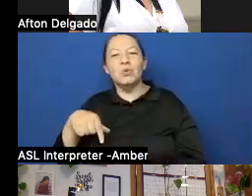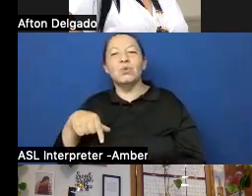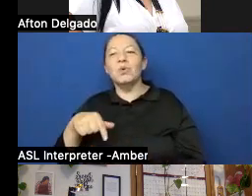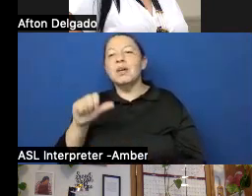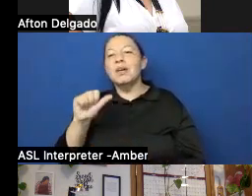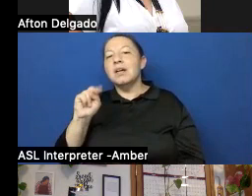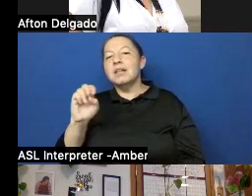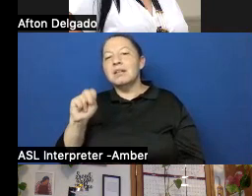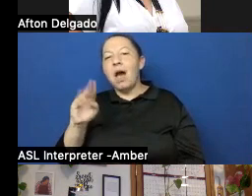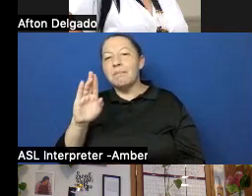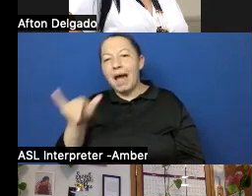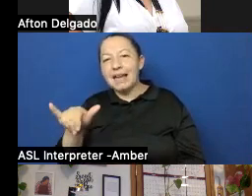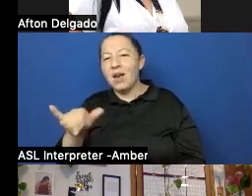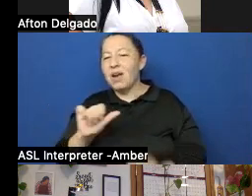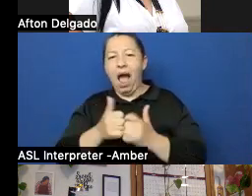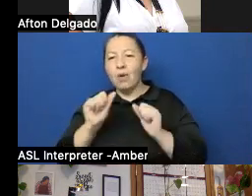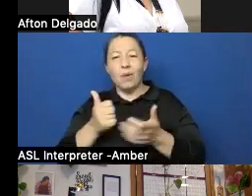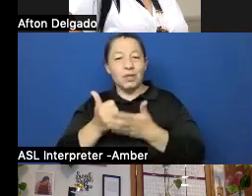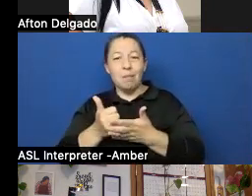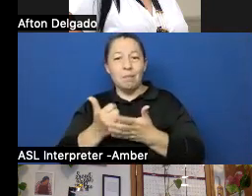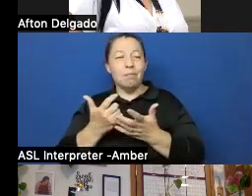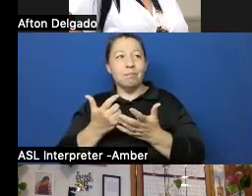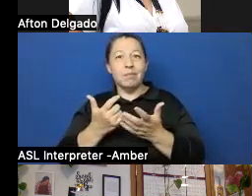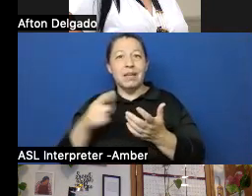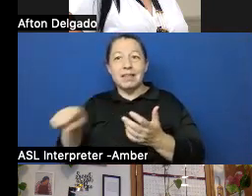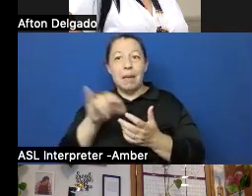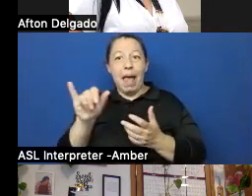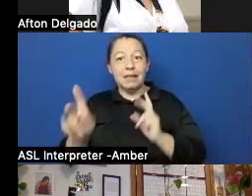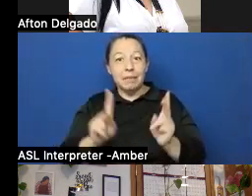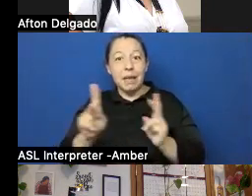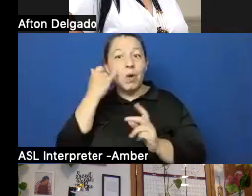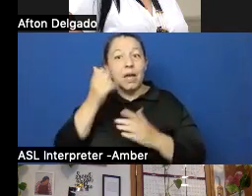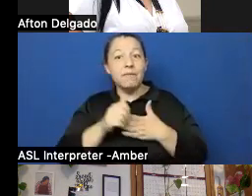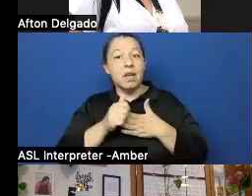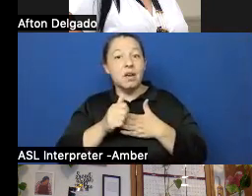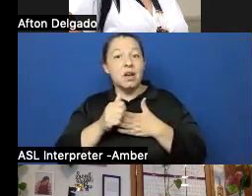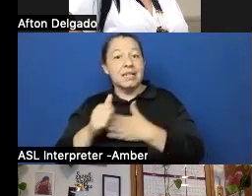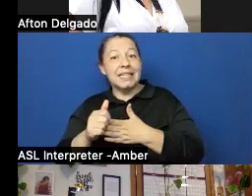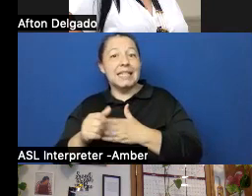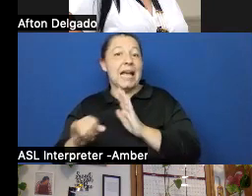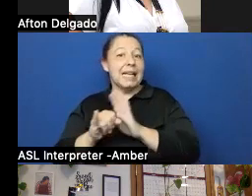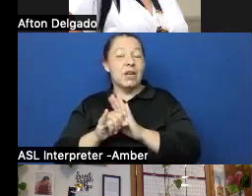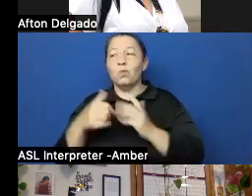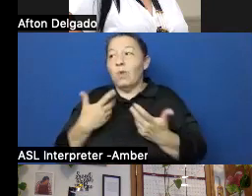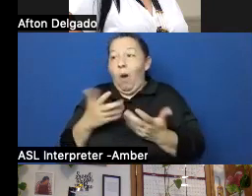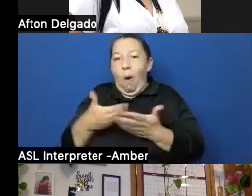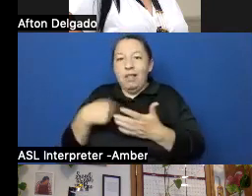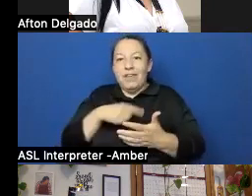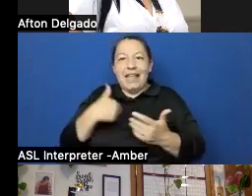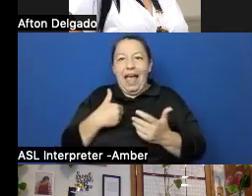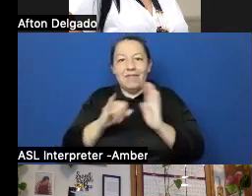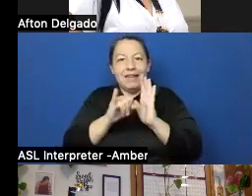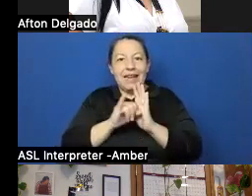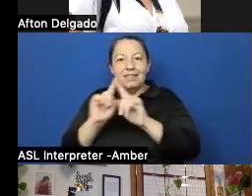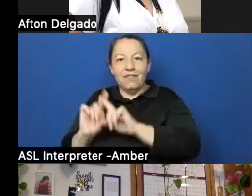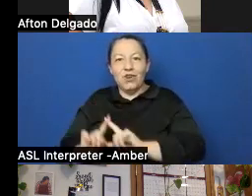support them as a person with their leading identities. So for all of us, we have different identities that shape and inform our world,